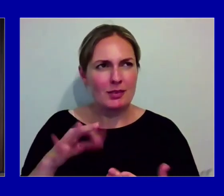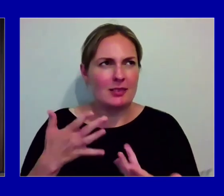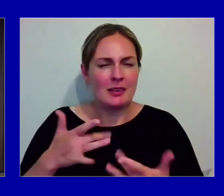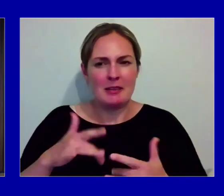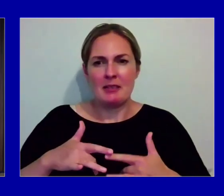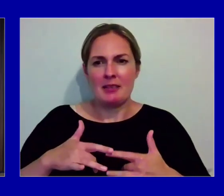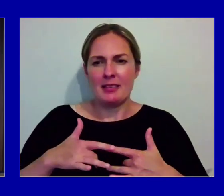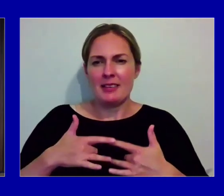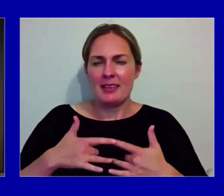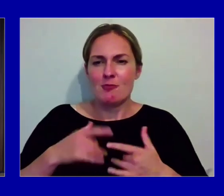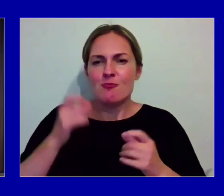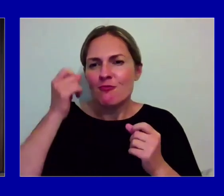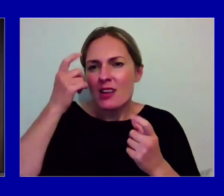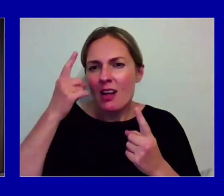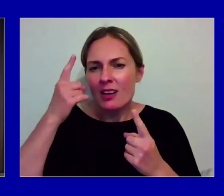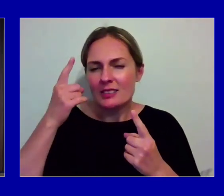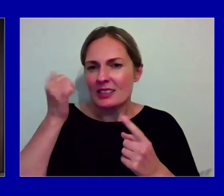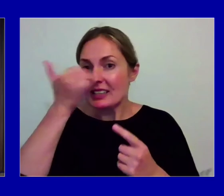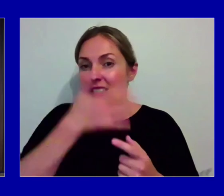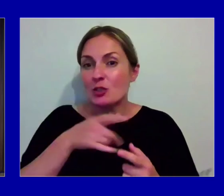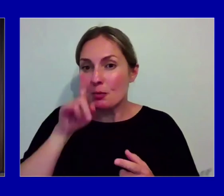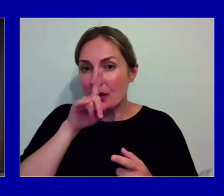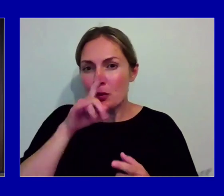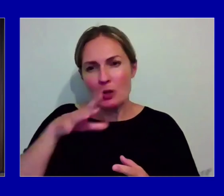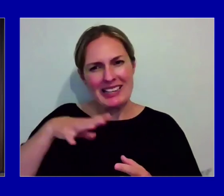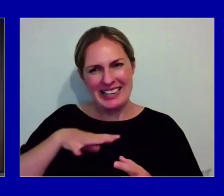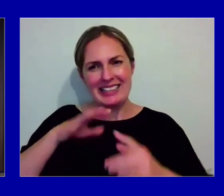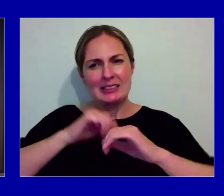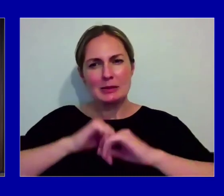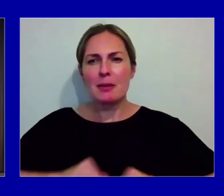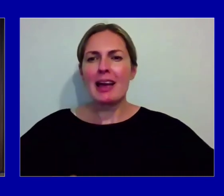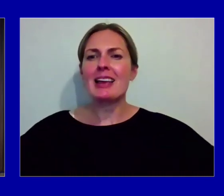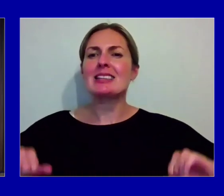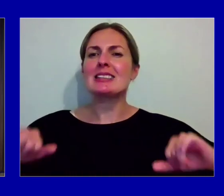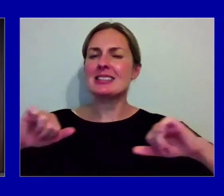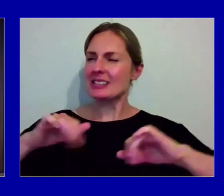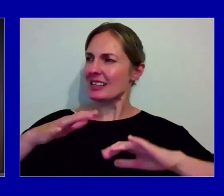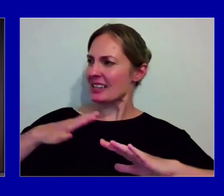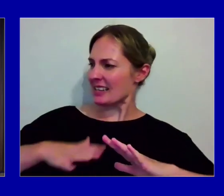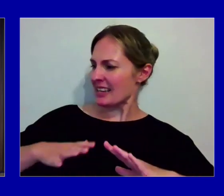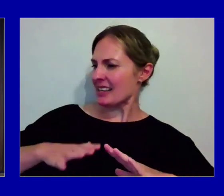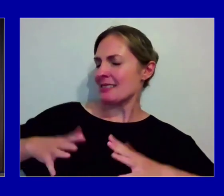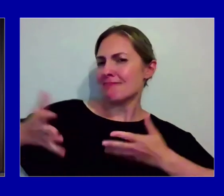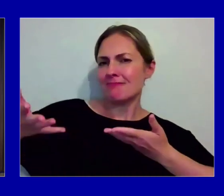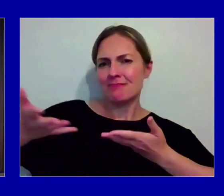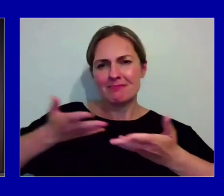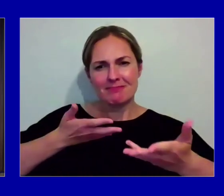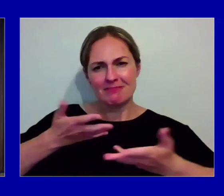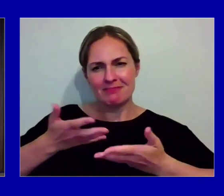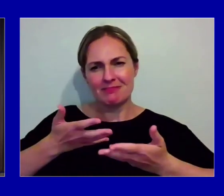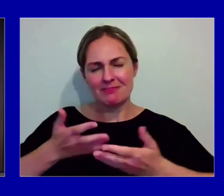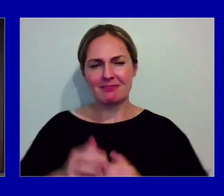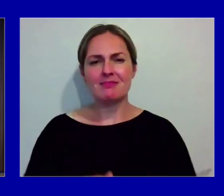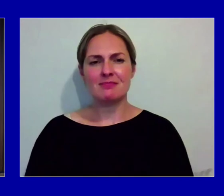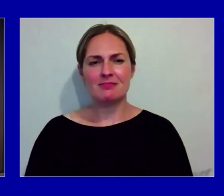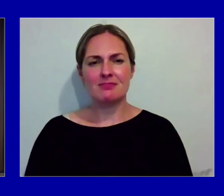I'll just say comment, um, just quickly that bringing your whole self to something is very difficult.